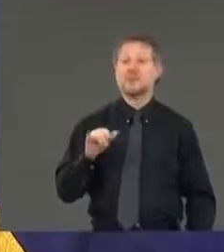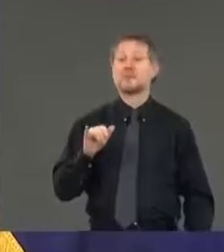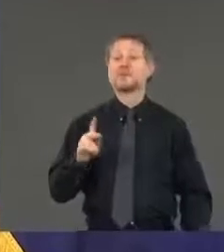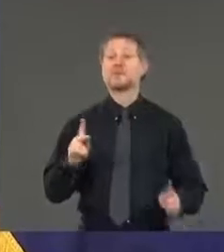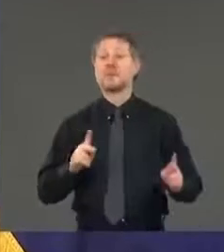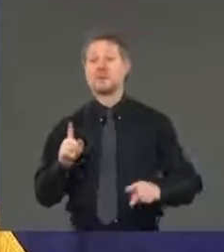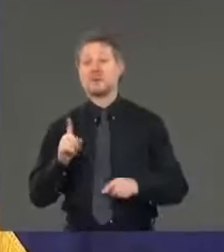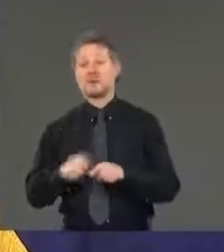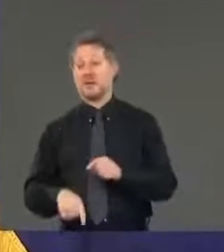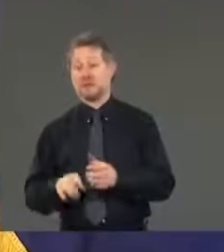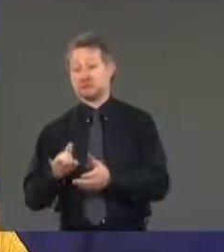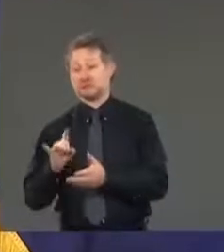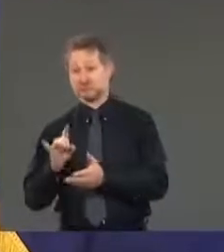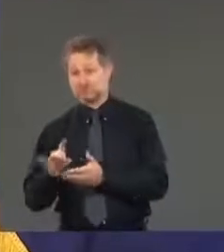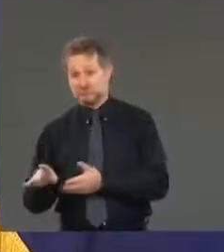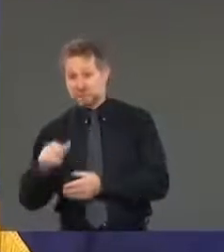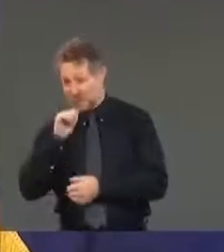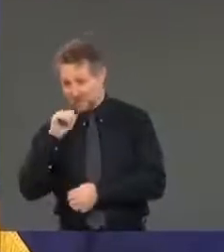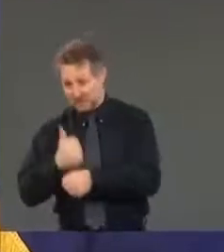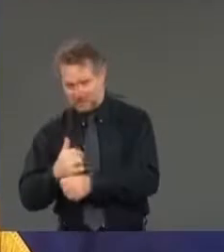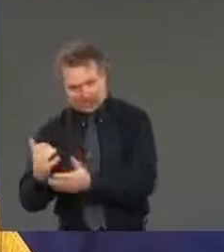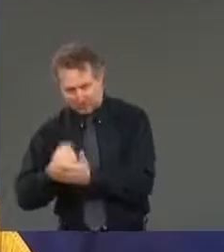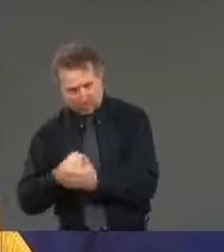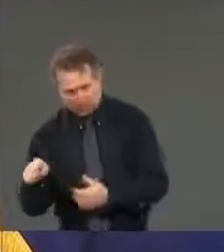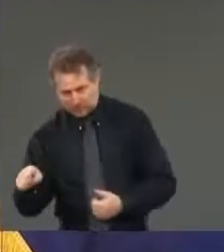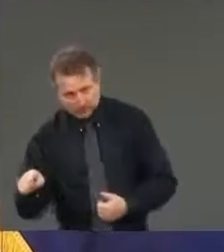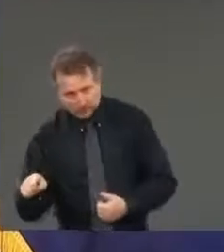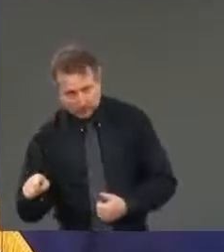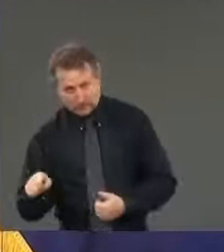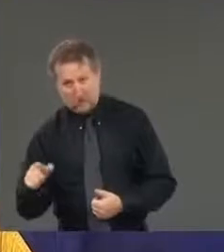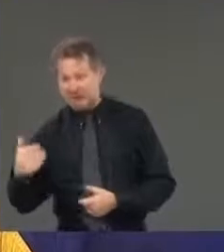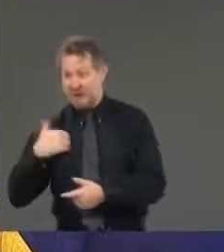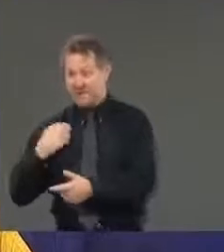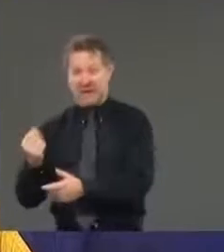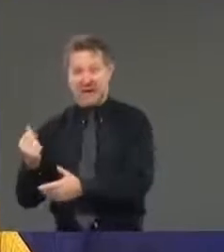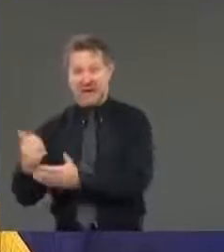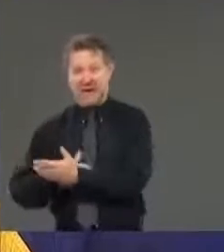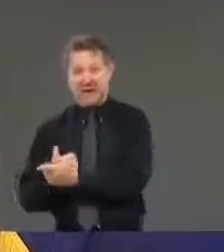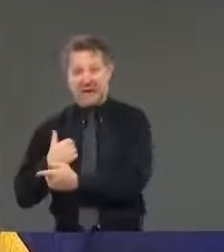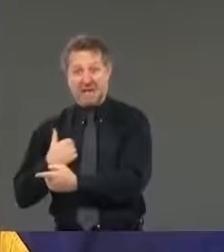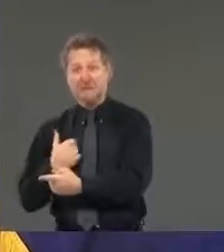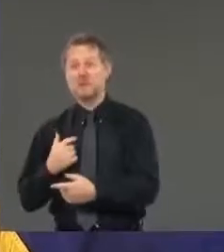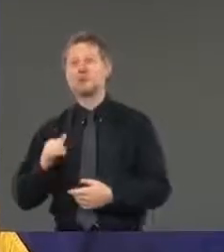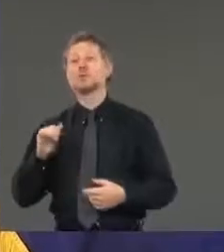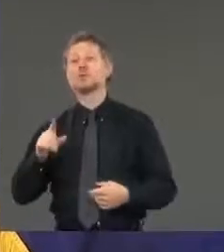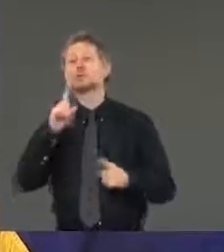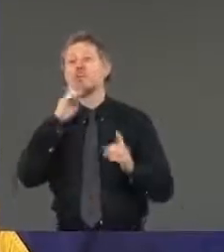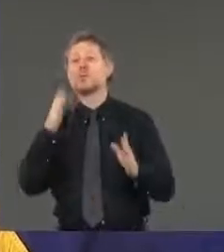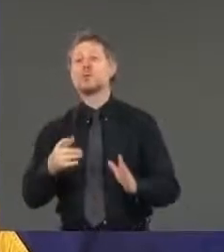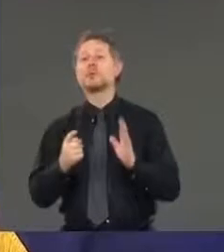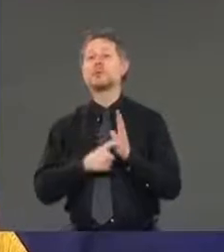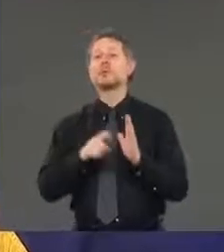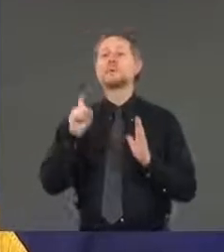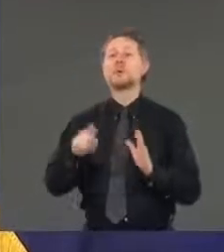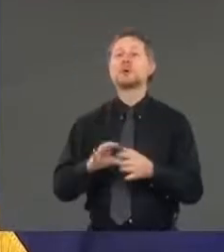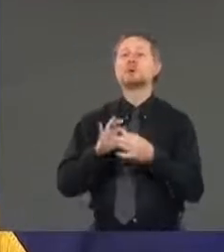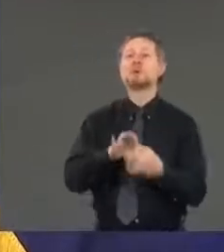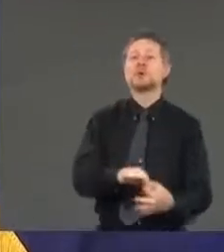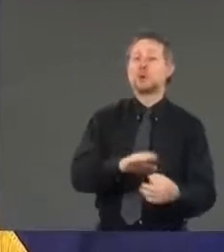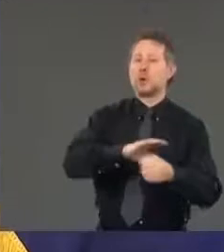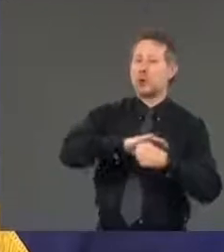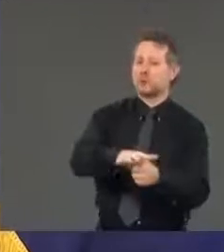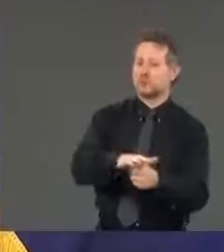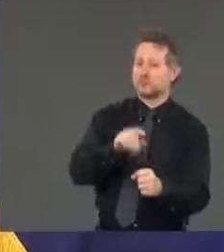not income specific, but the fraud, the order said it had to be COVID related, right?